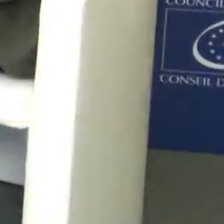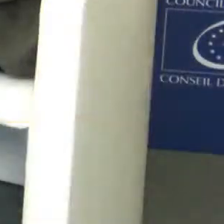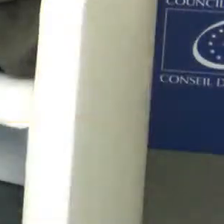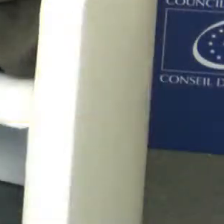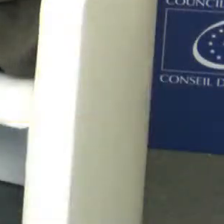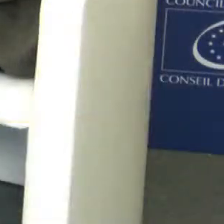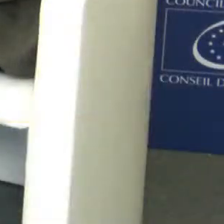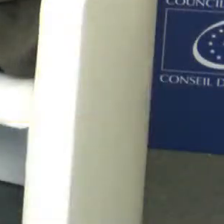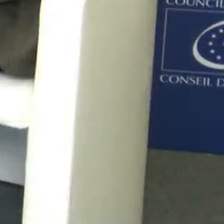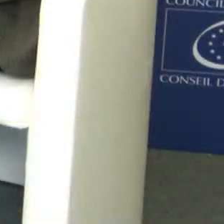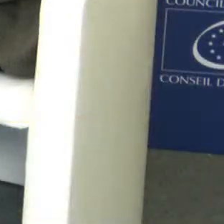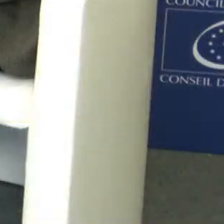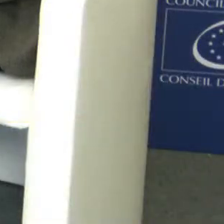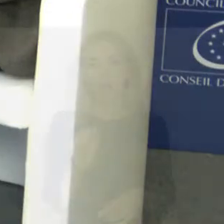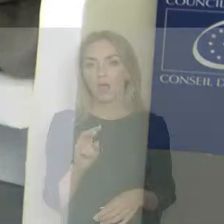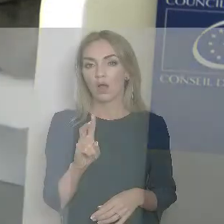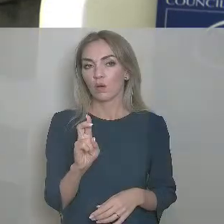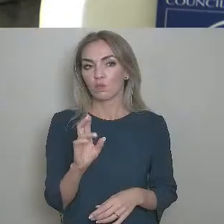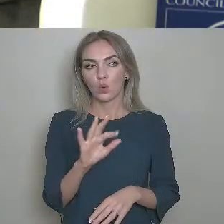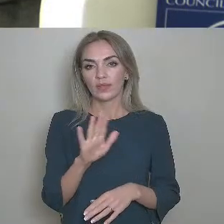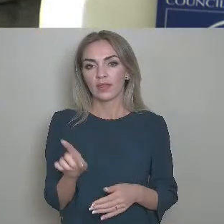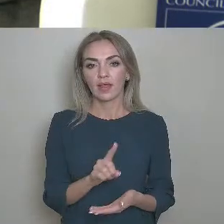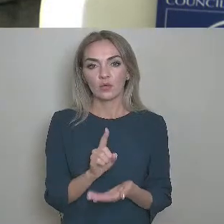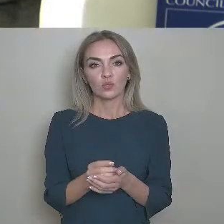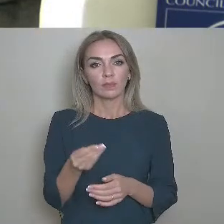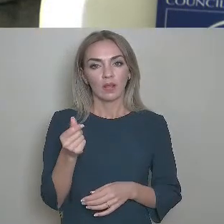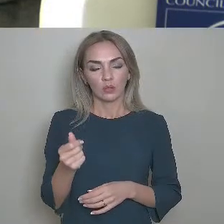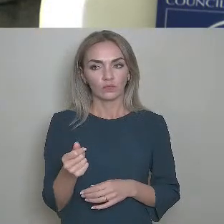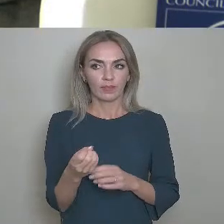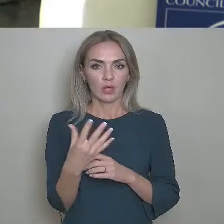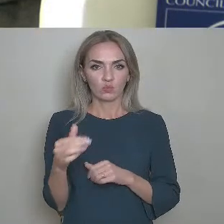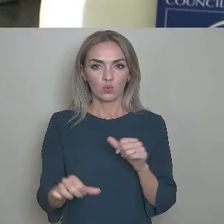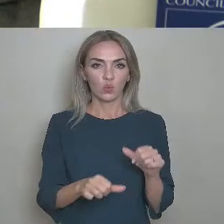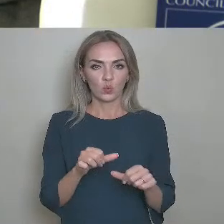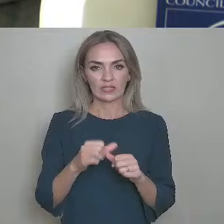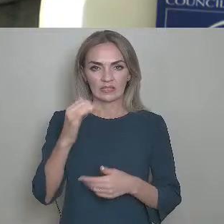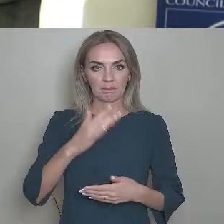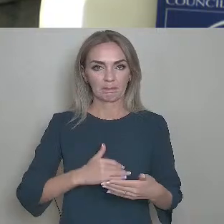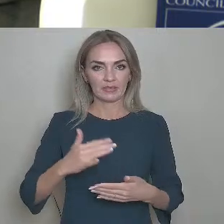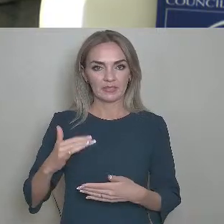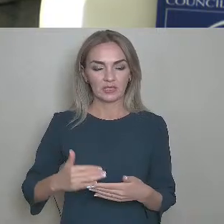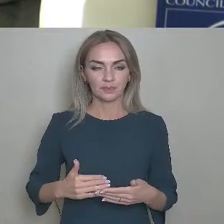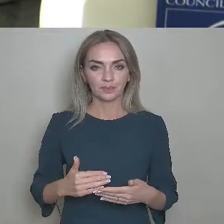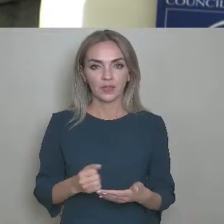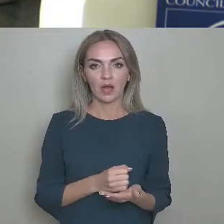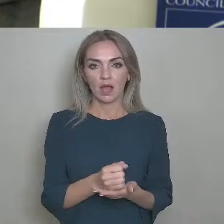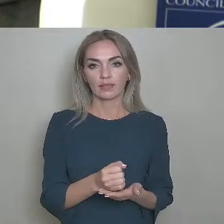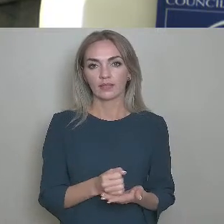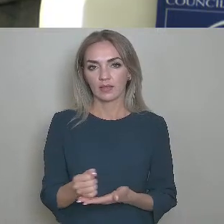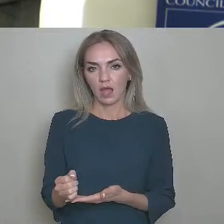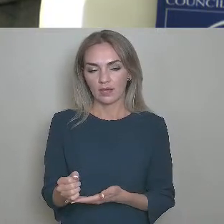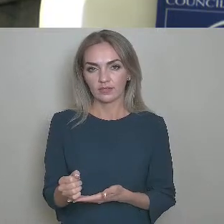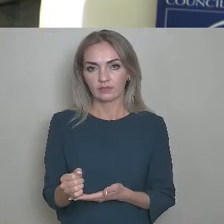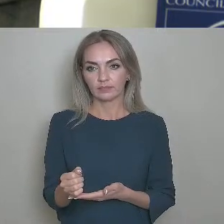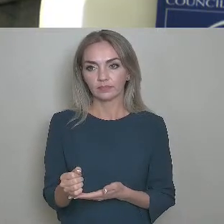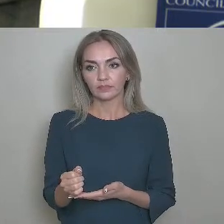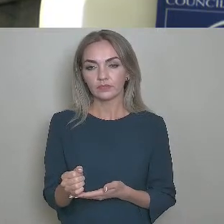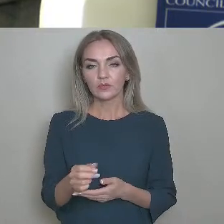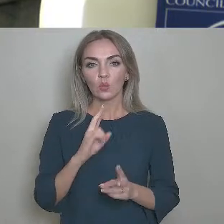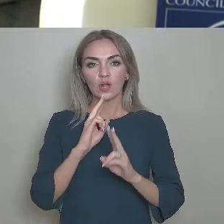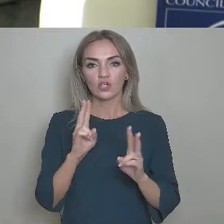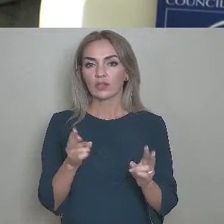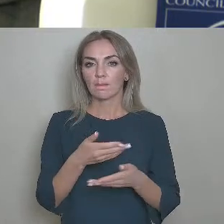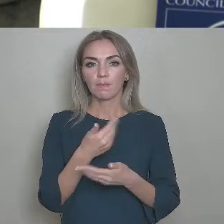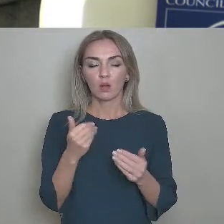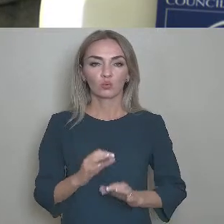everybody has to pay attention to this aspect. And actually, in 2015, the lists have not been registered from